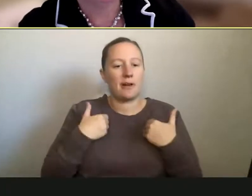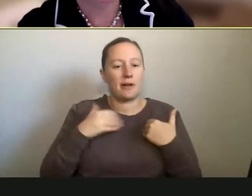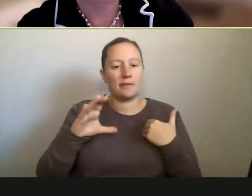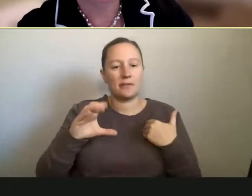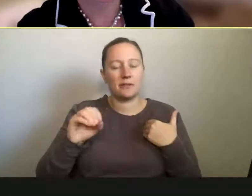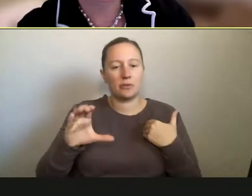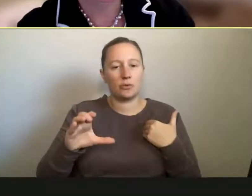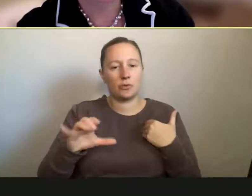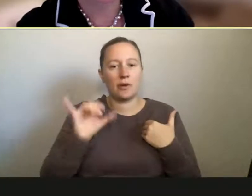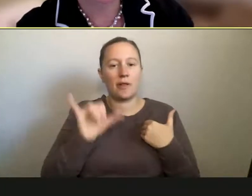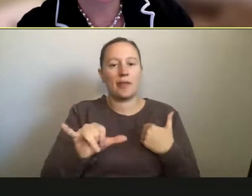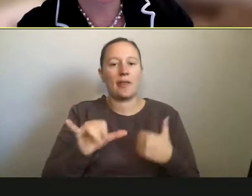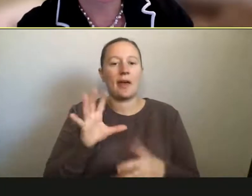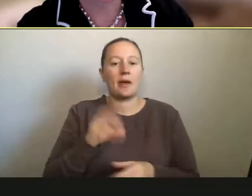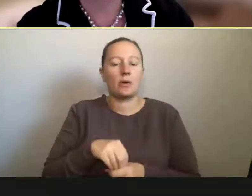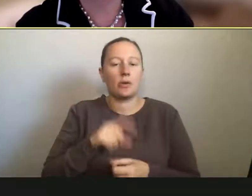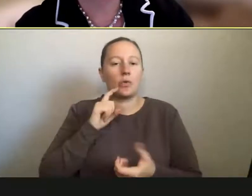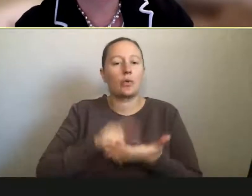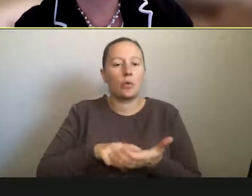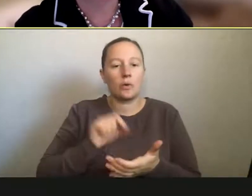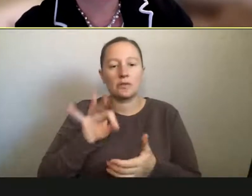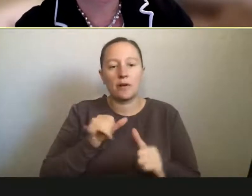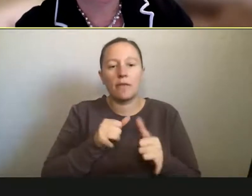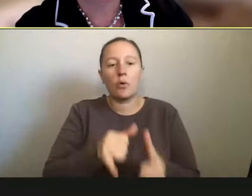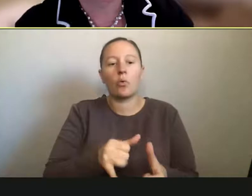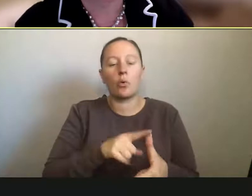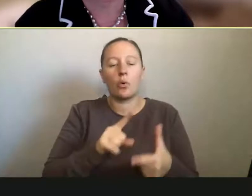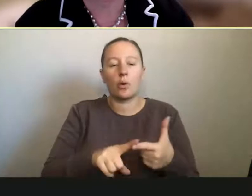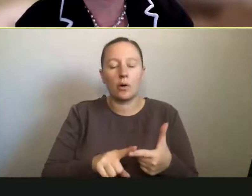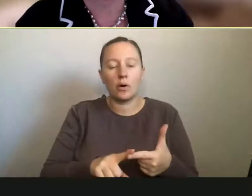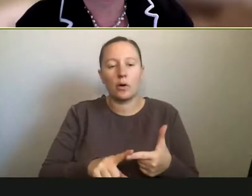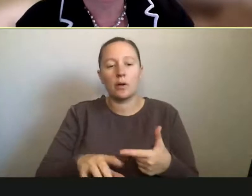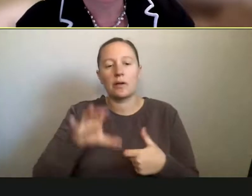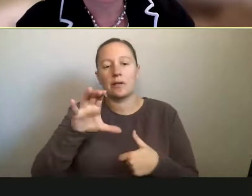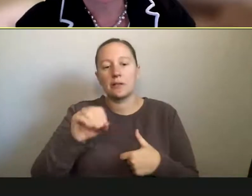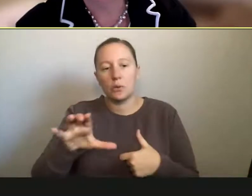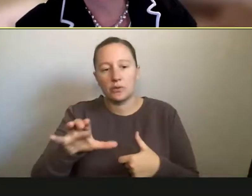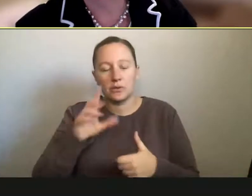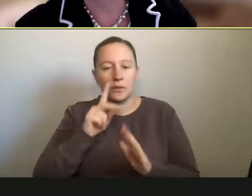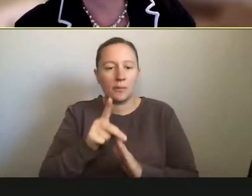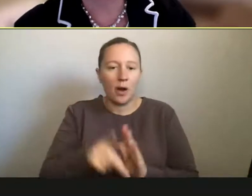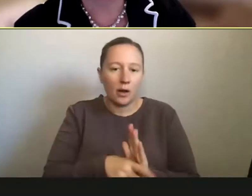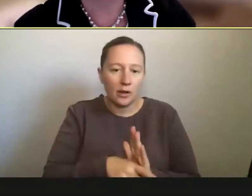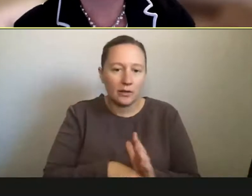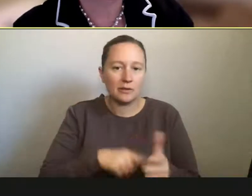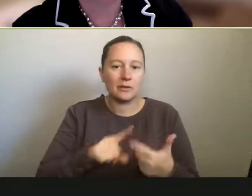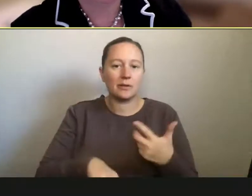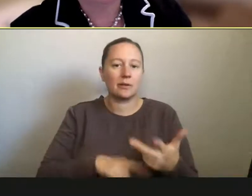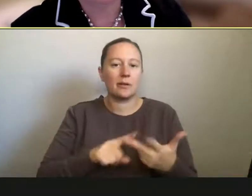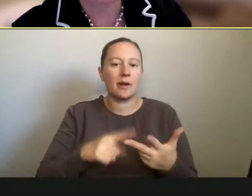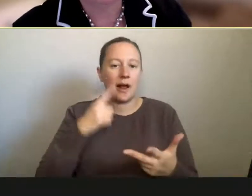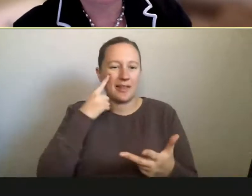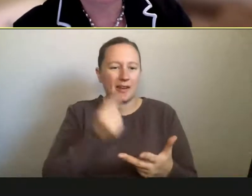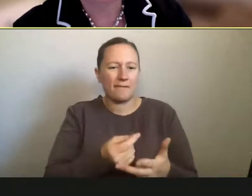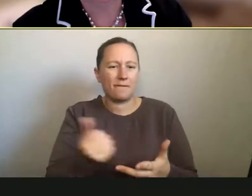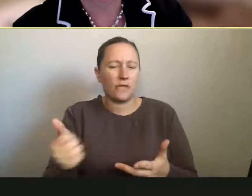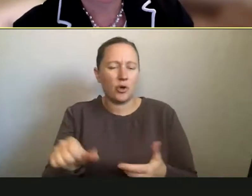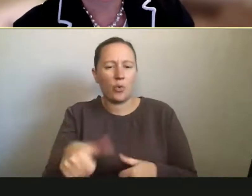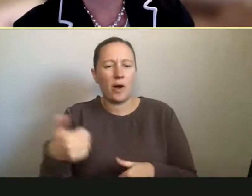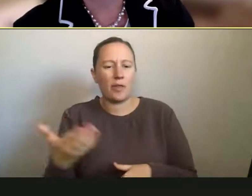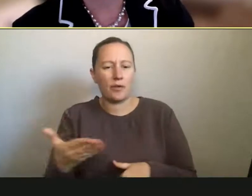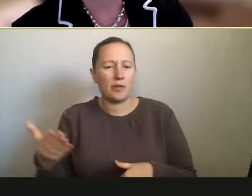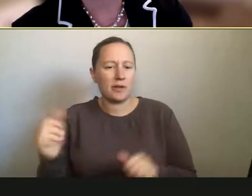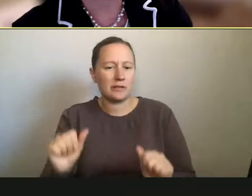would include your notice of award. It would include the COC policy. I think there's a couple of other things that you can